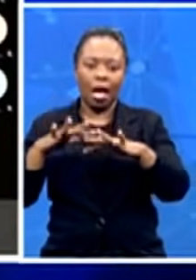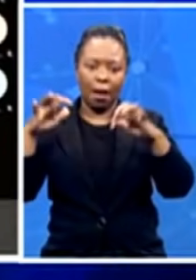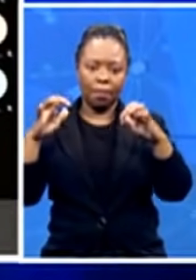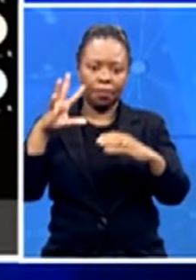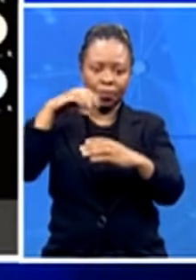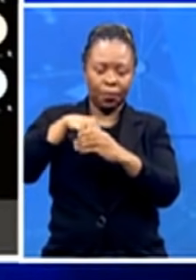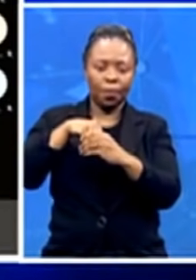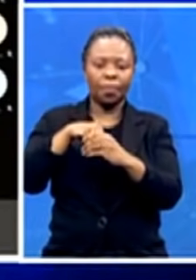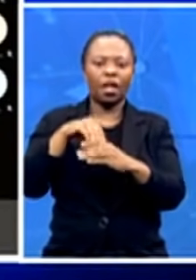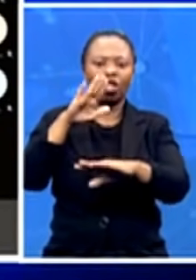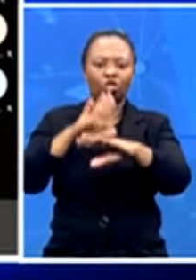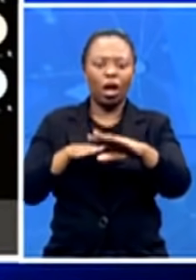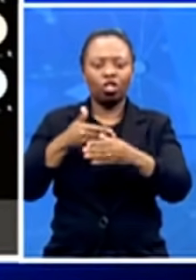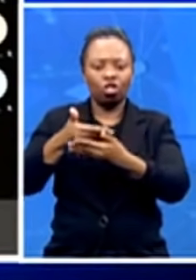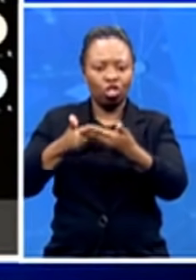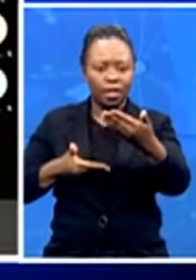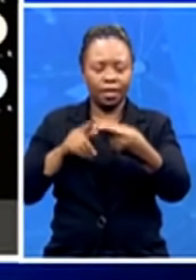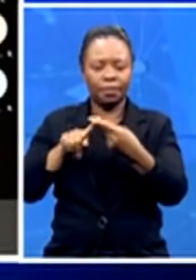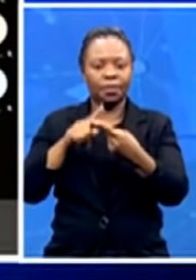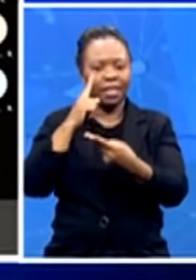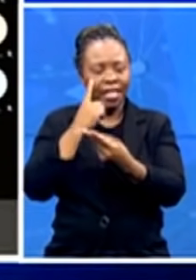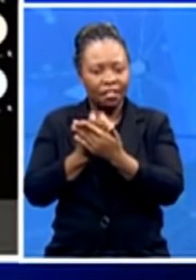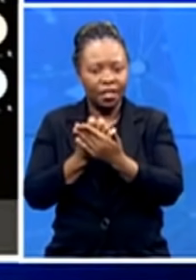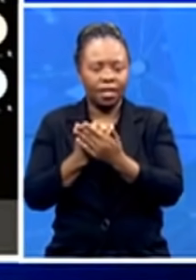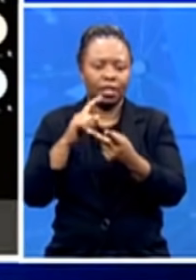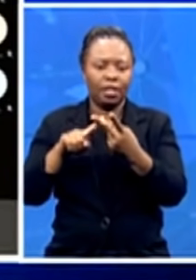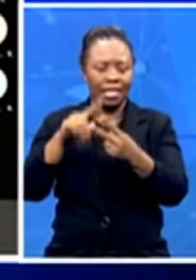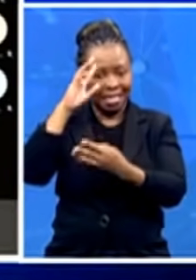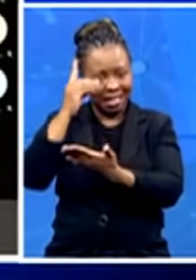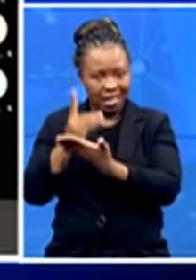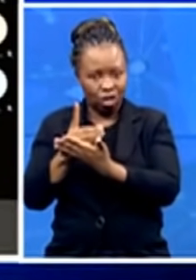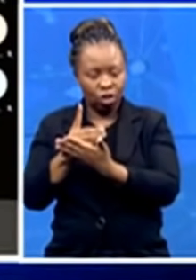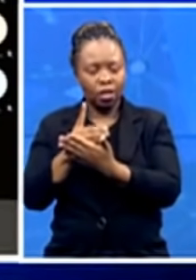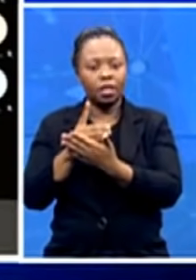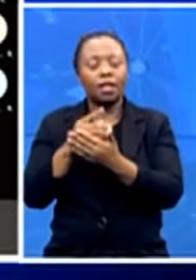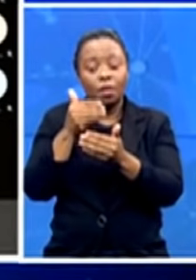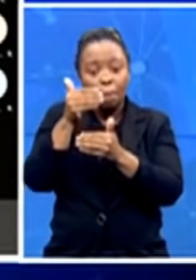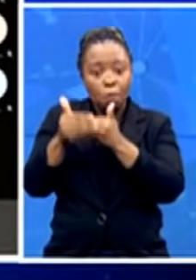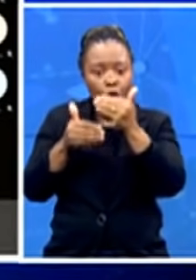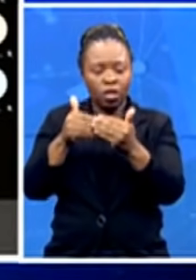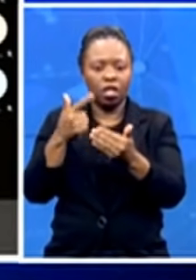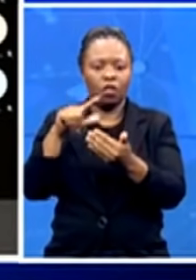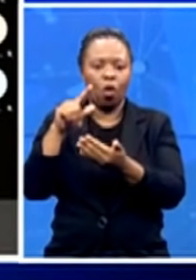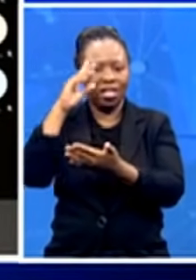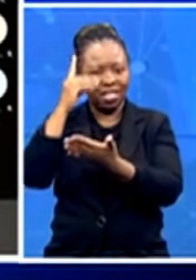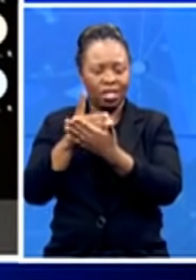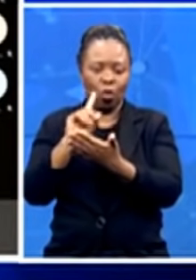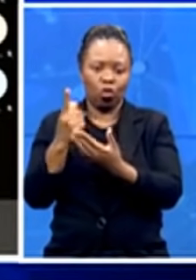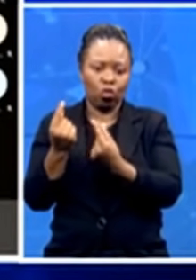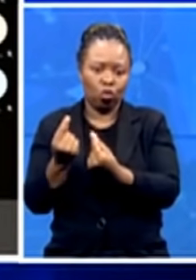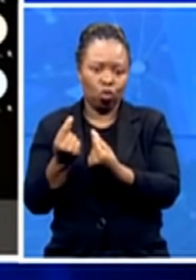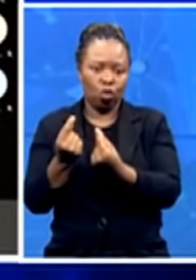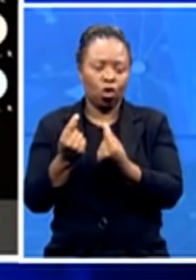evidence, the verdict, and the post-verdict process. However, there is nothing in Appendix 3 that suggests that